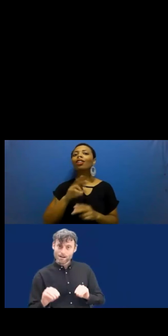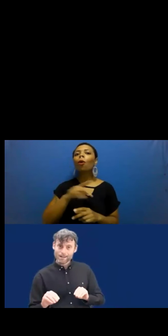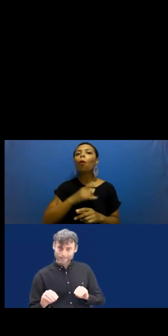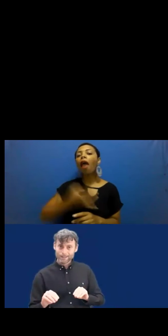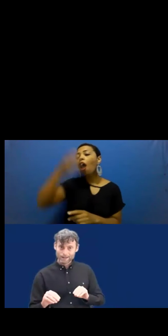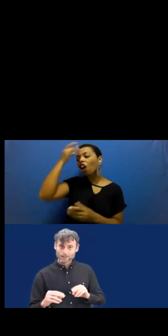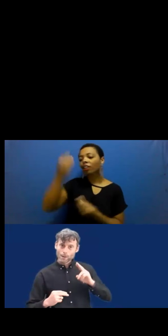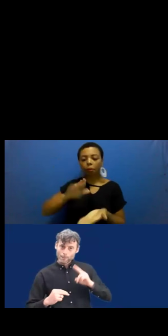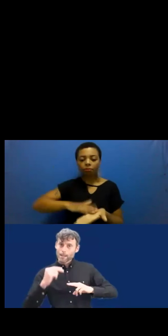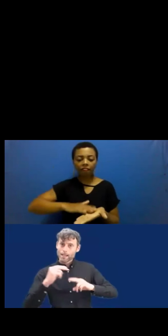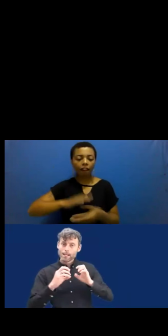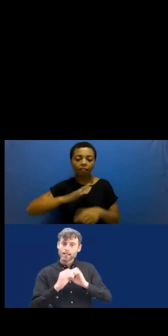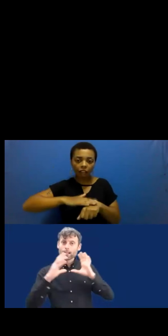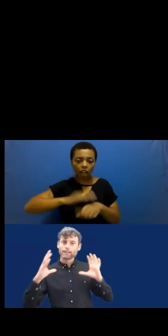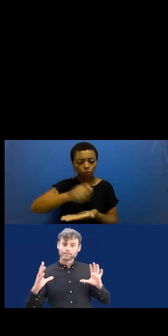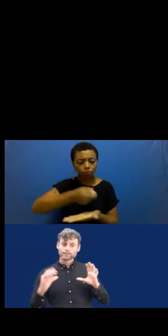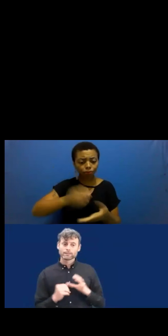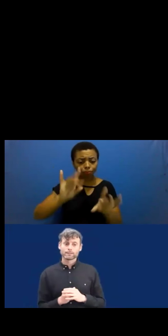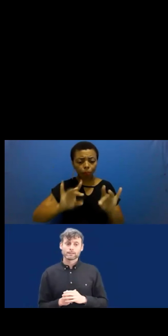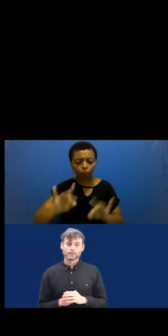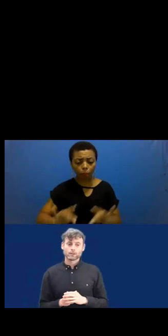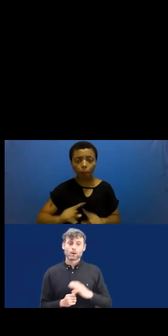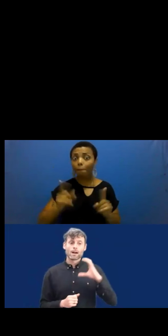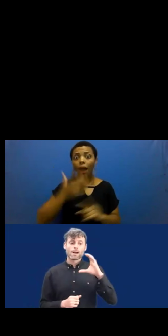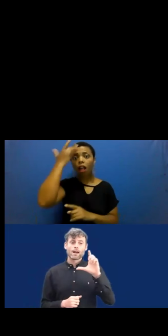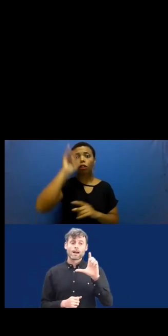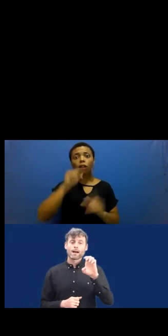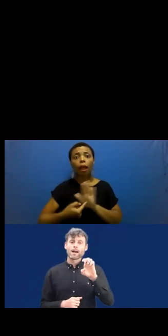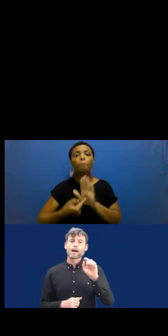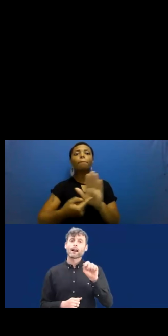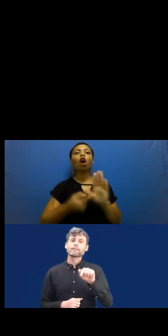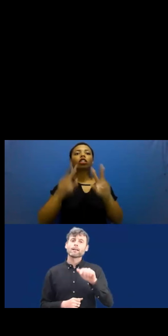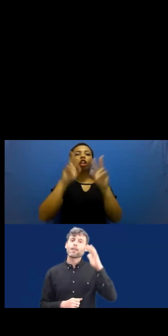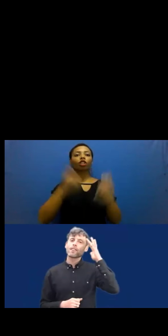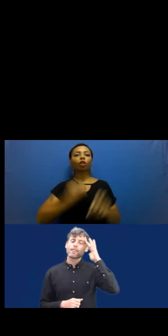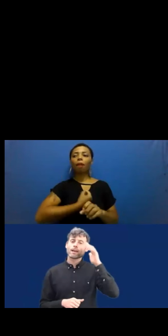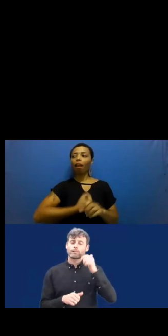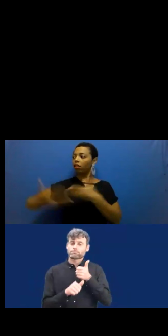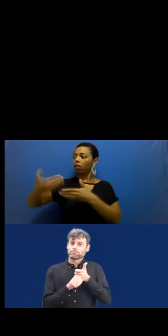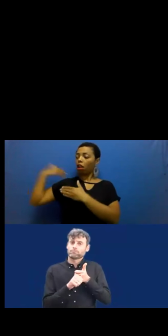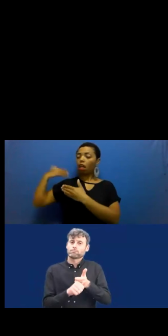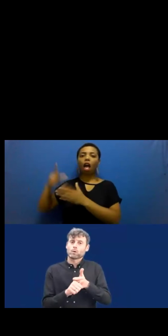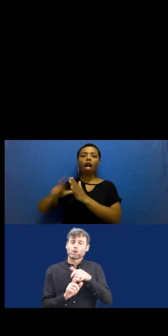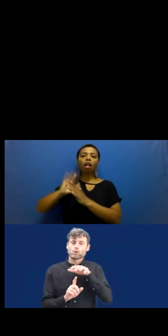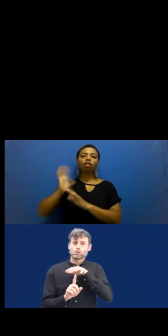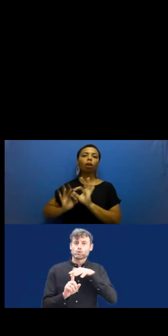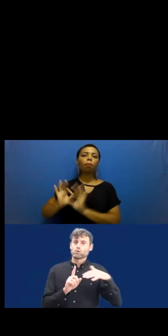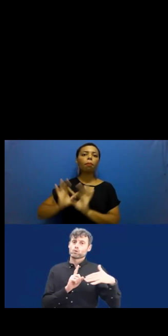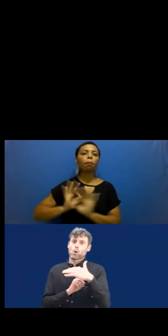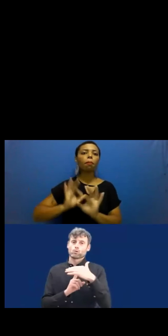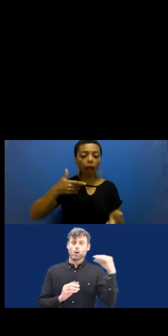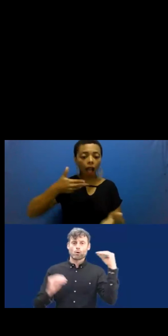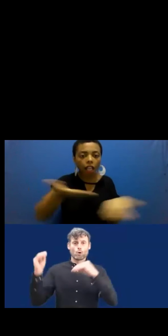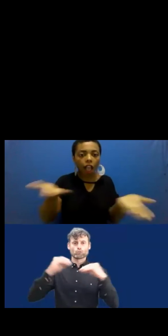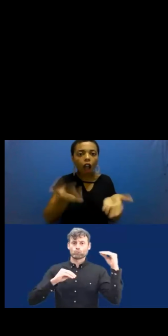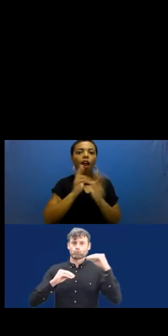implemented. CLAD is based on the theory of social constructivism, symbolic interactionism, and the authority